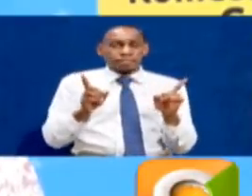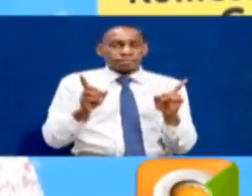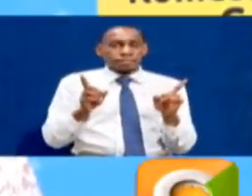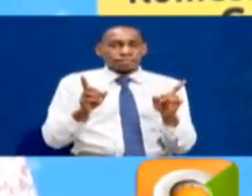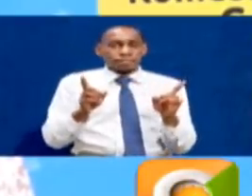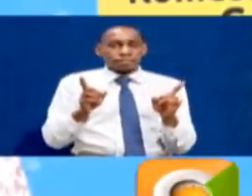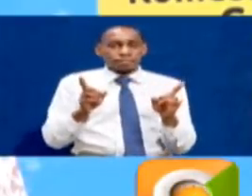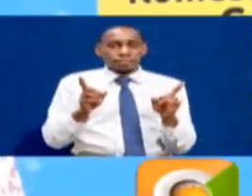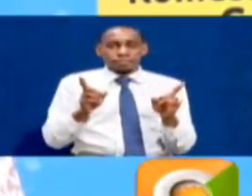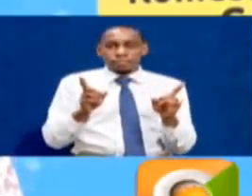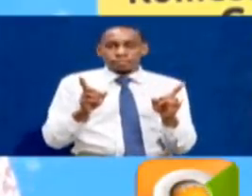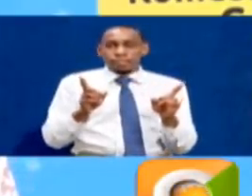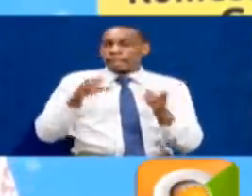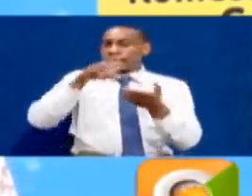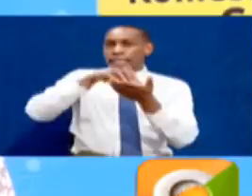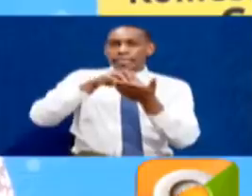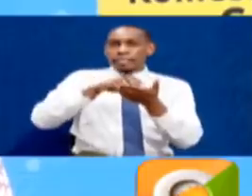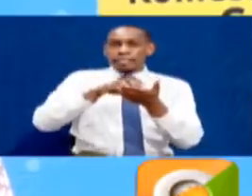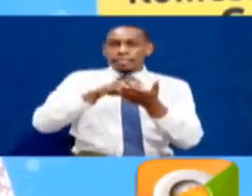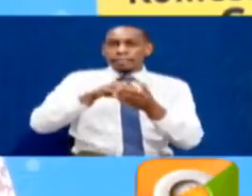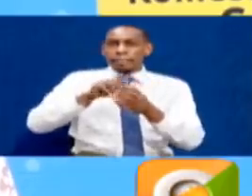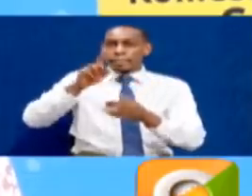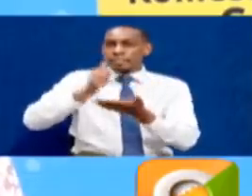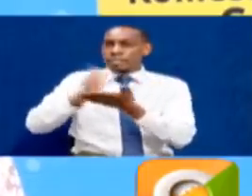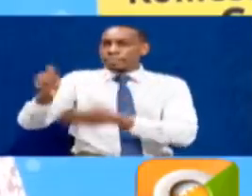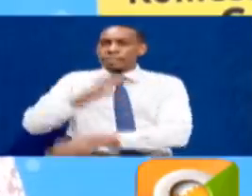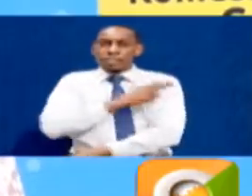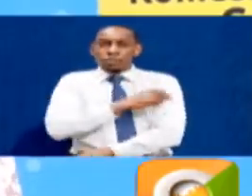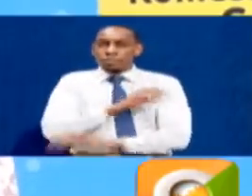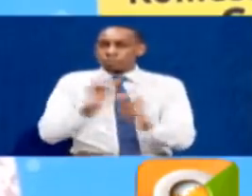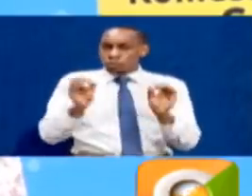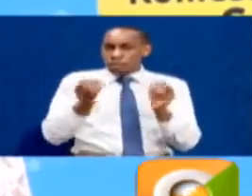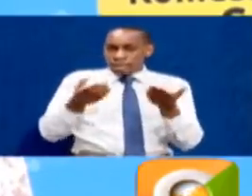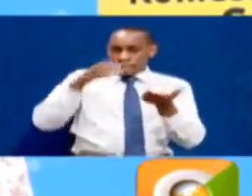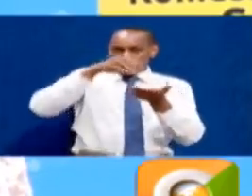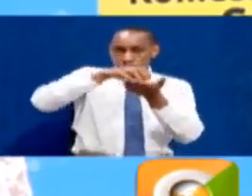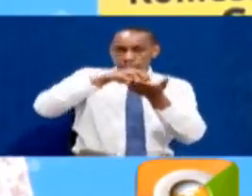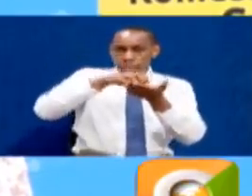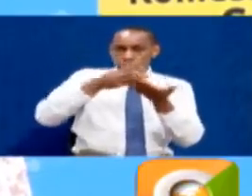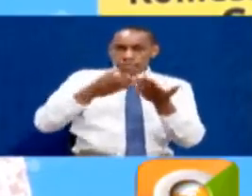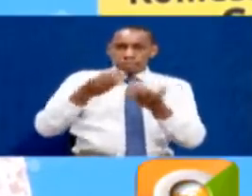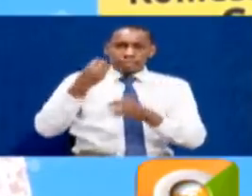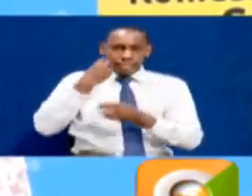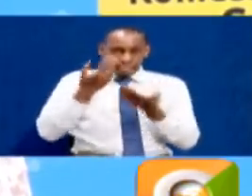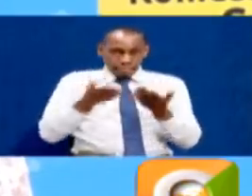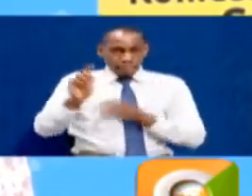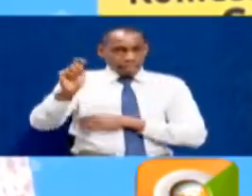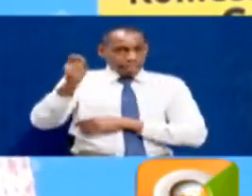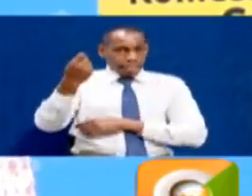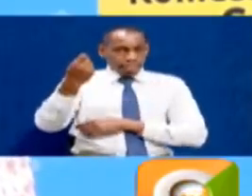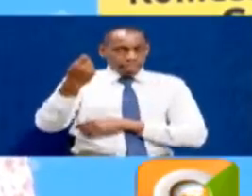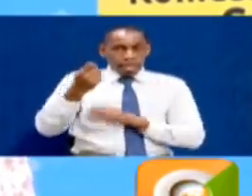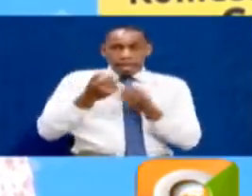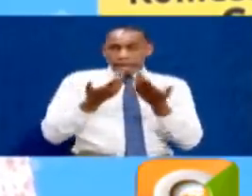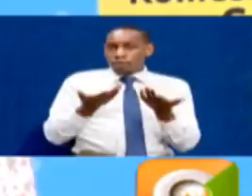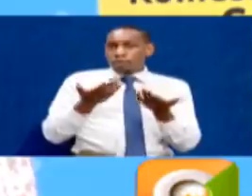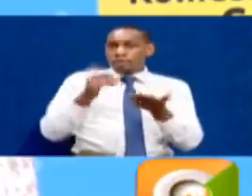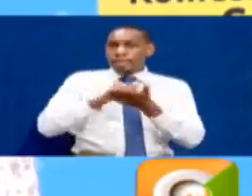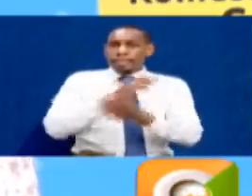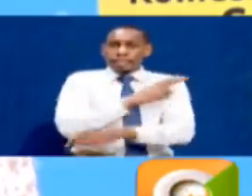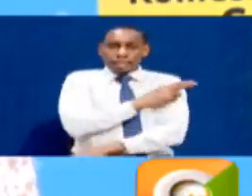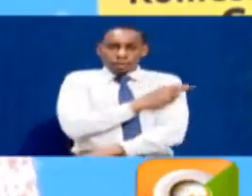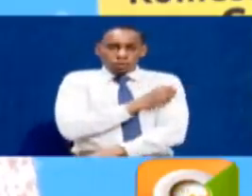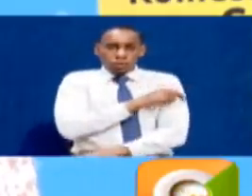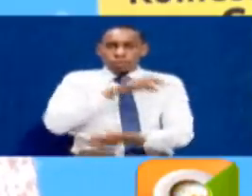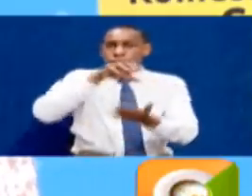not going to be cases for hospitalization. The trend of the disease in this country has been such that the